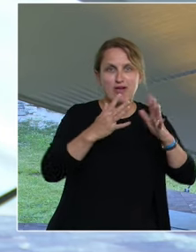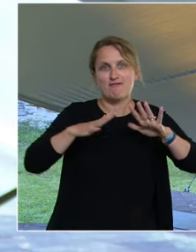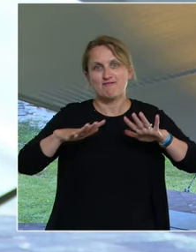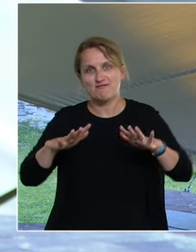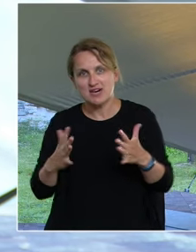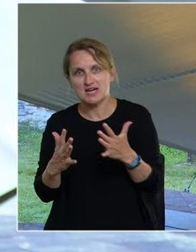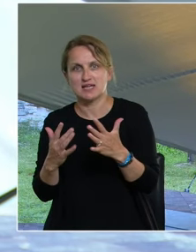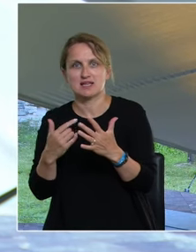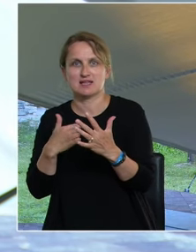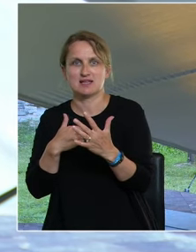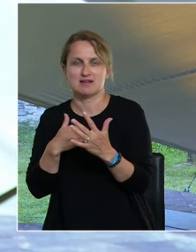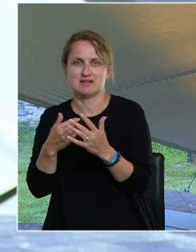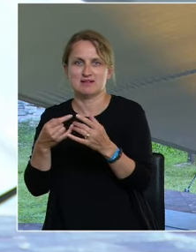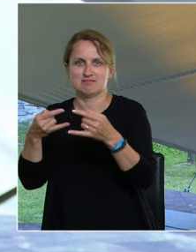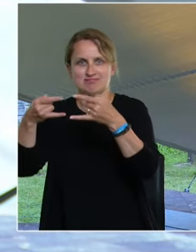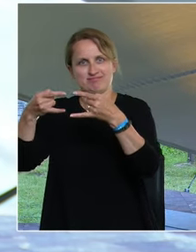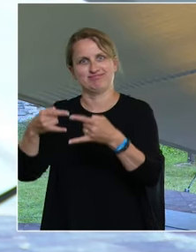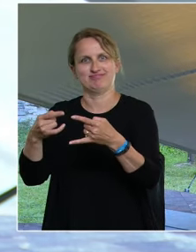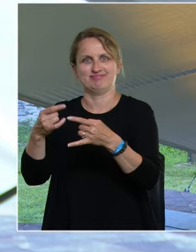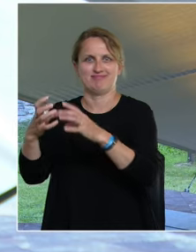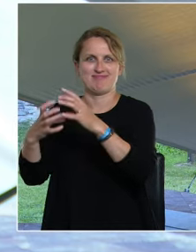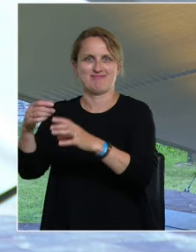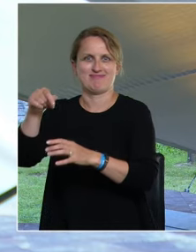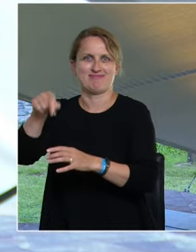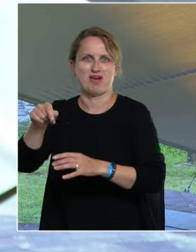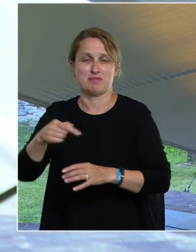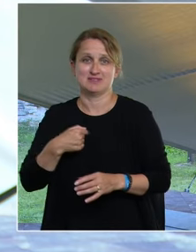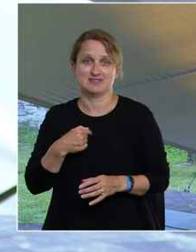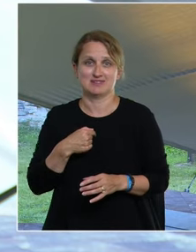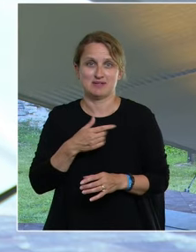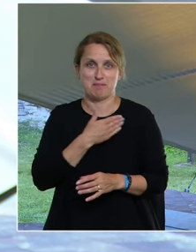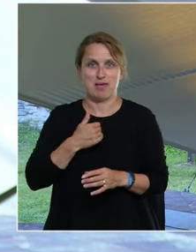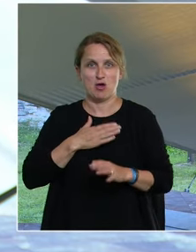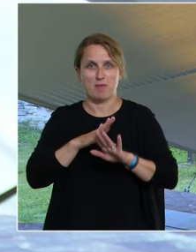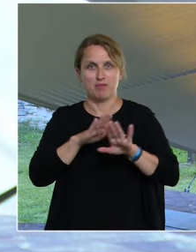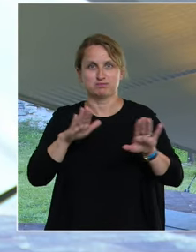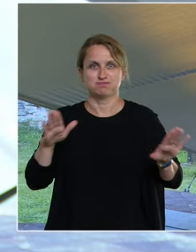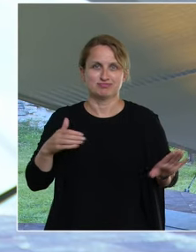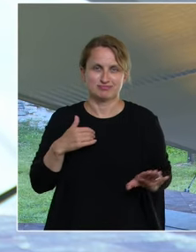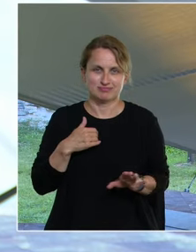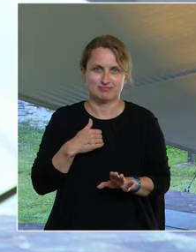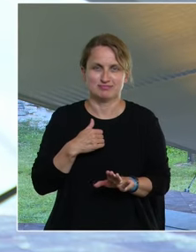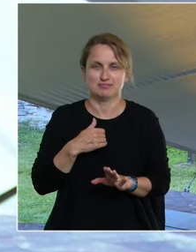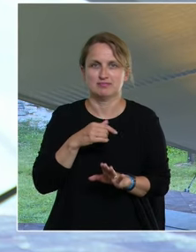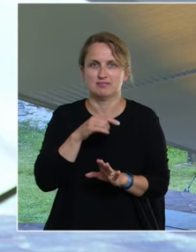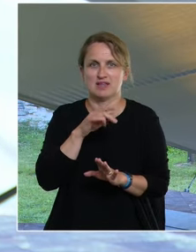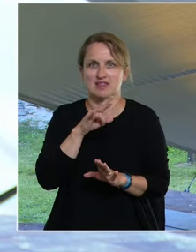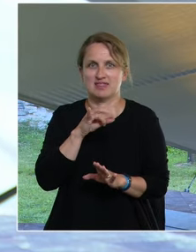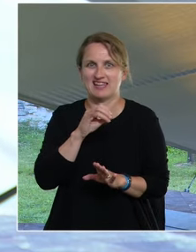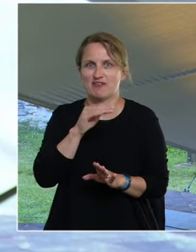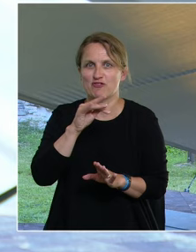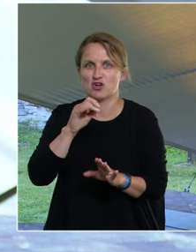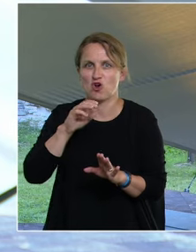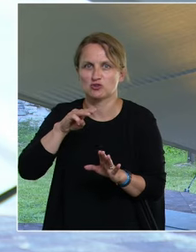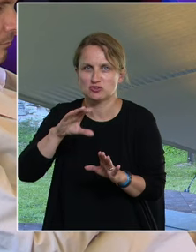one of the key parts was to see, like, NFTs starting to boom up. We start to get